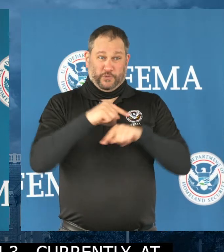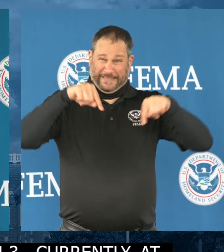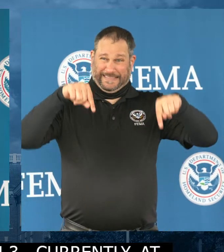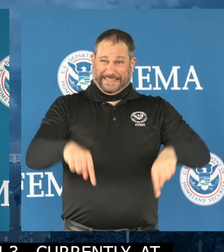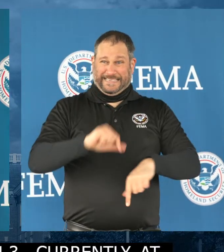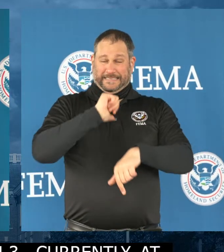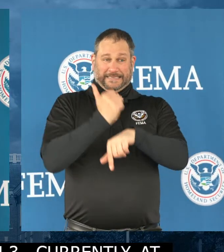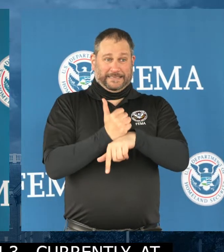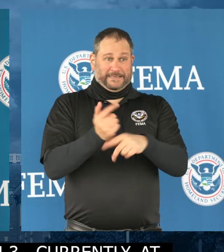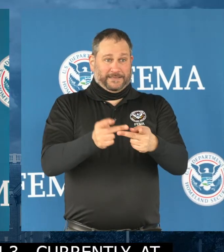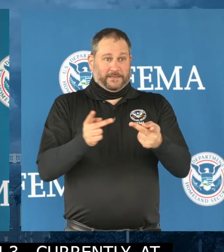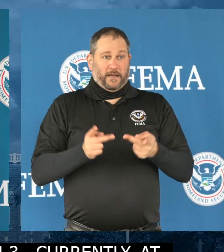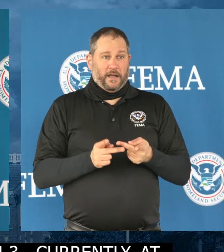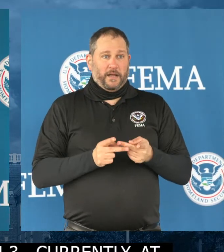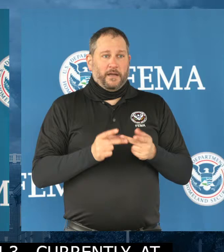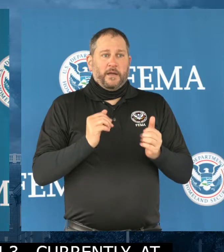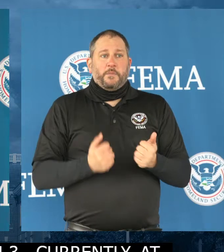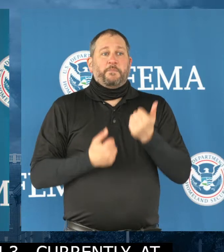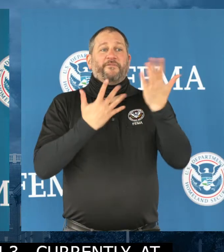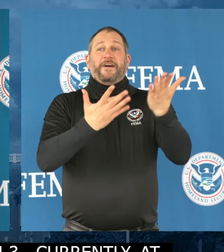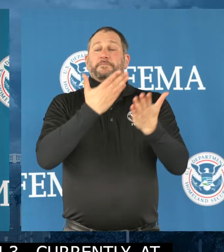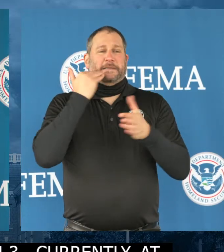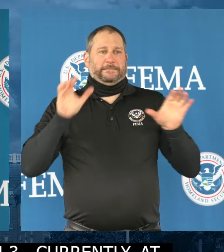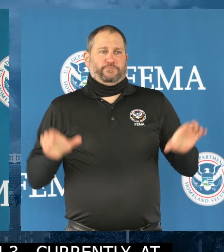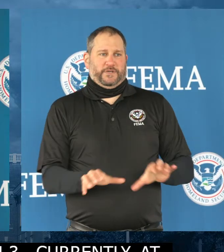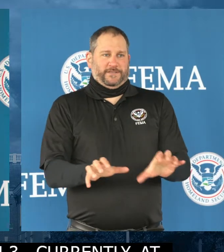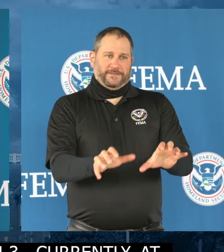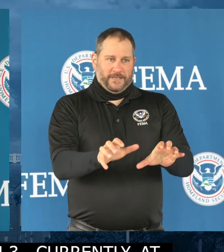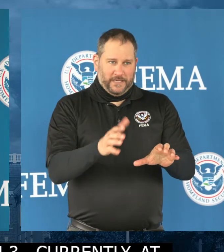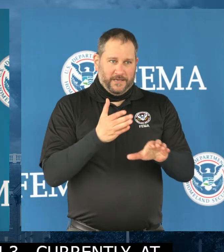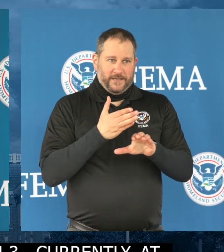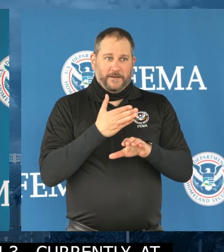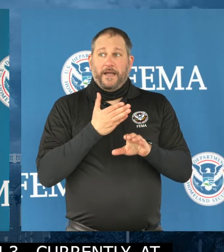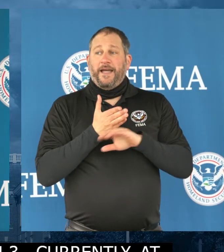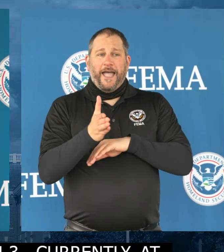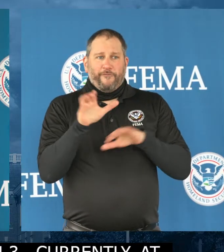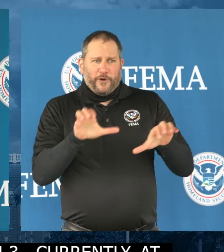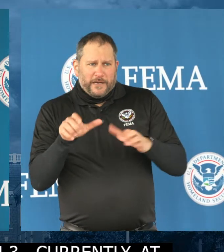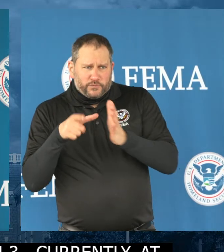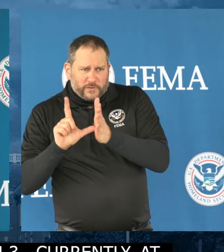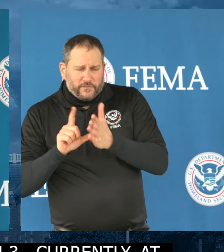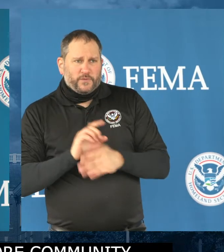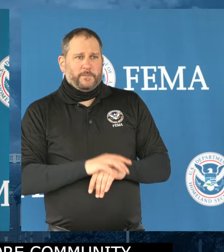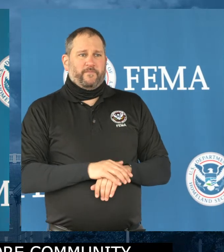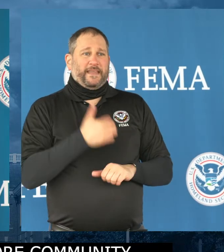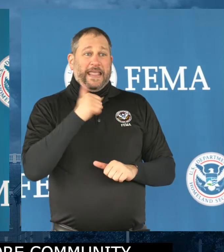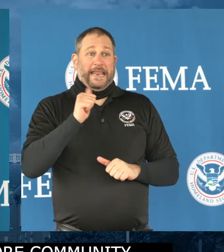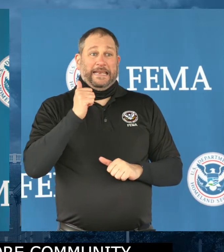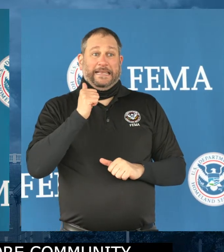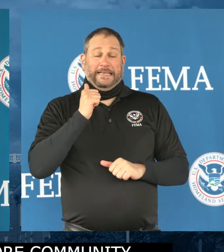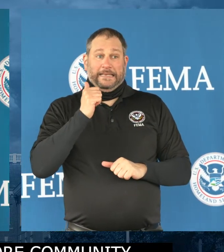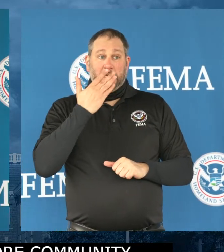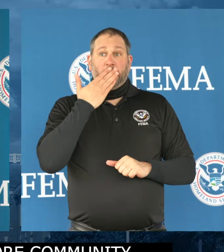to provide best practices, after action reviews, and any good